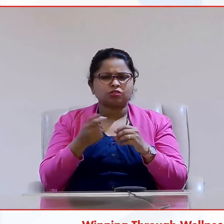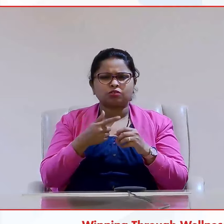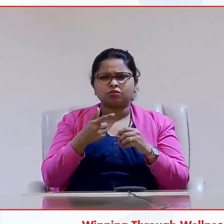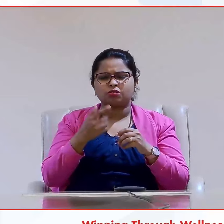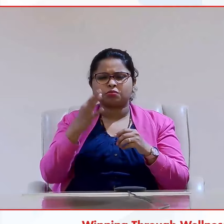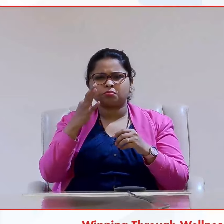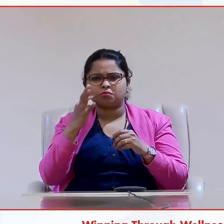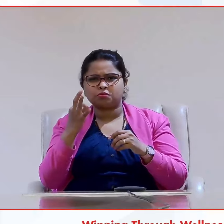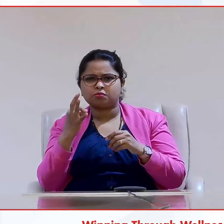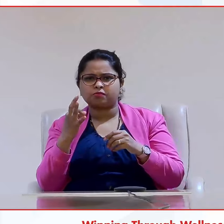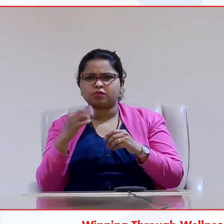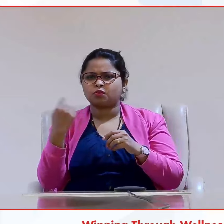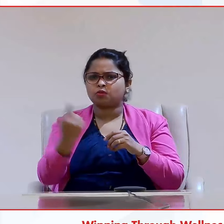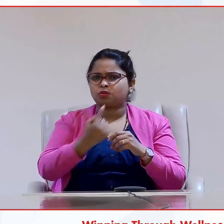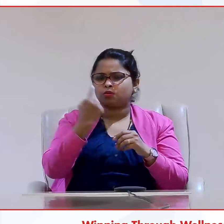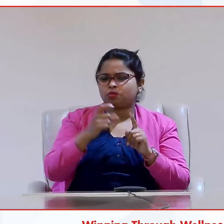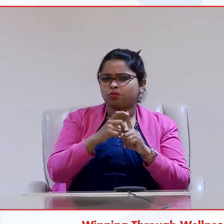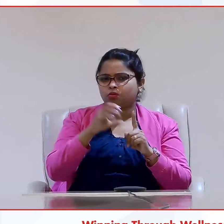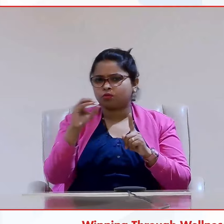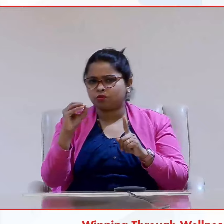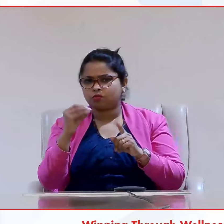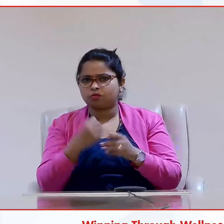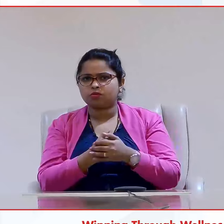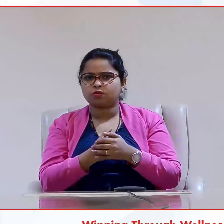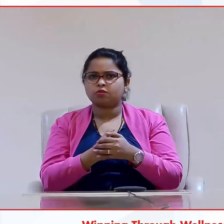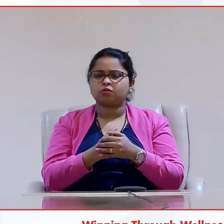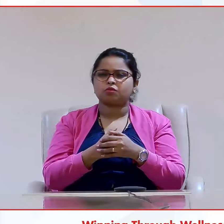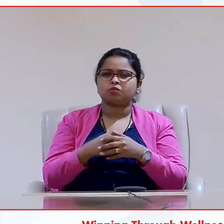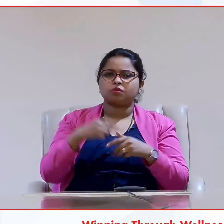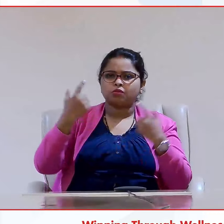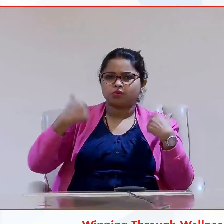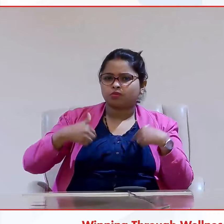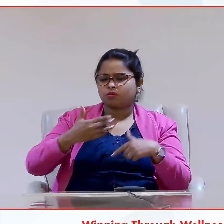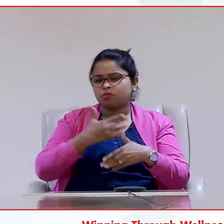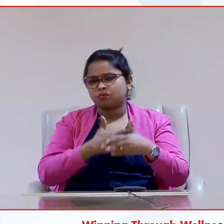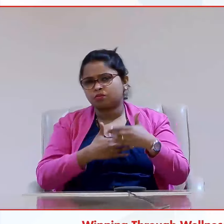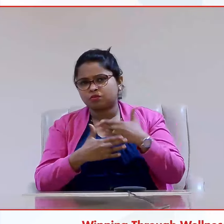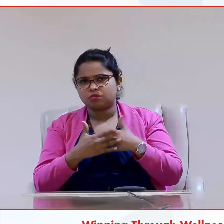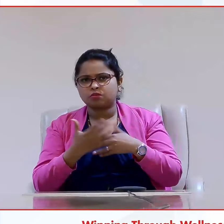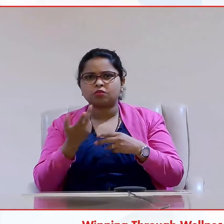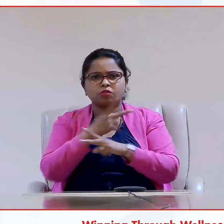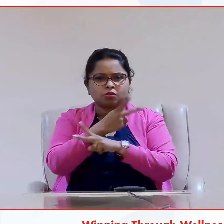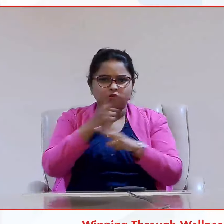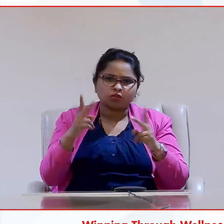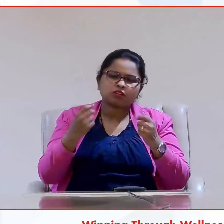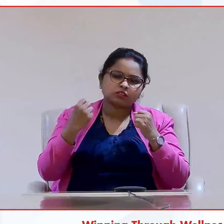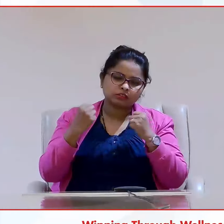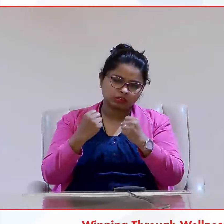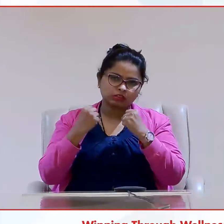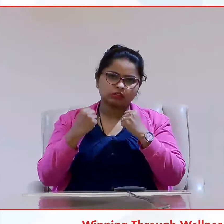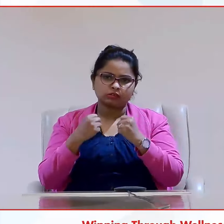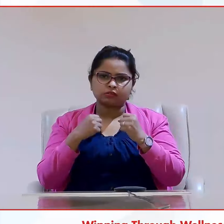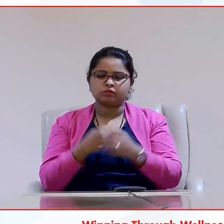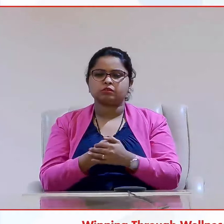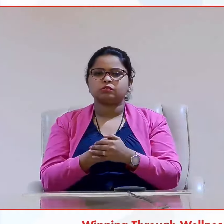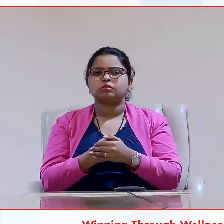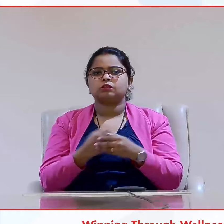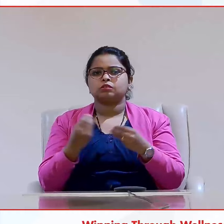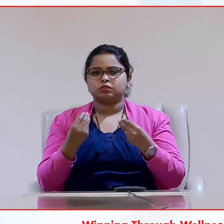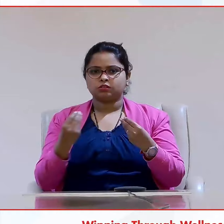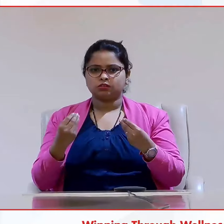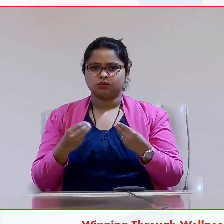necessarily only to do with, physical challenges. It could also be many other challenges. So in such a case, it is